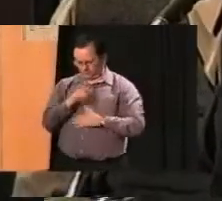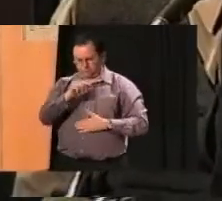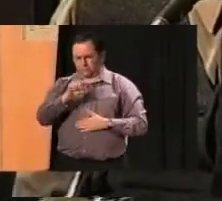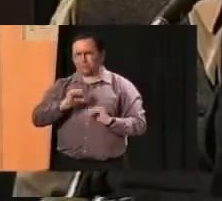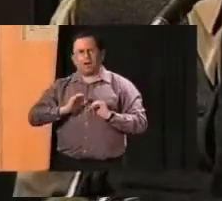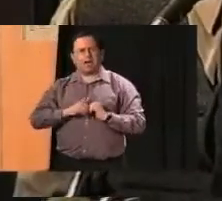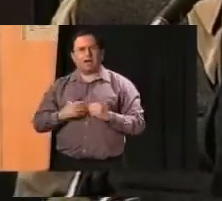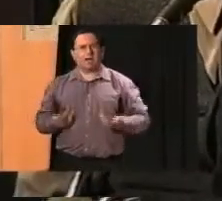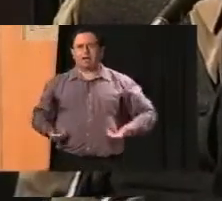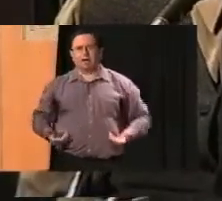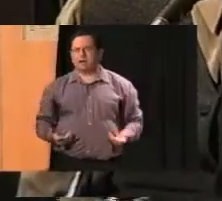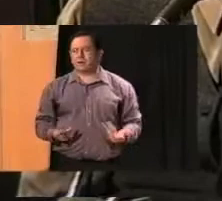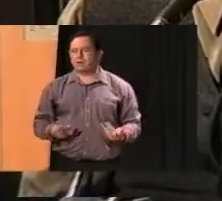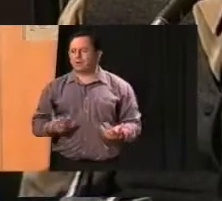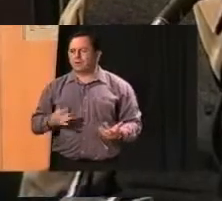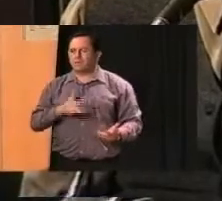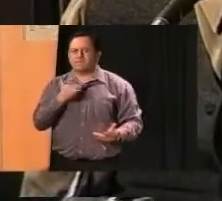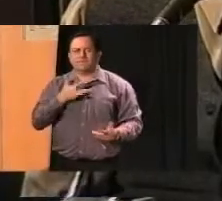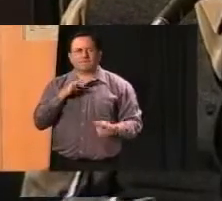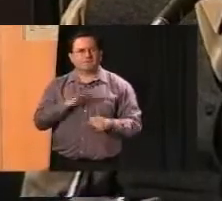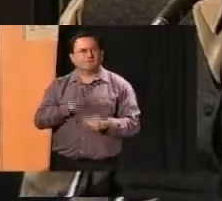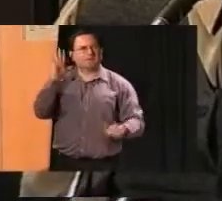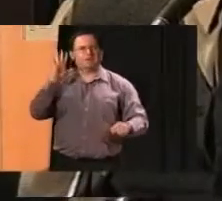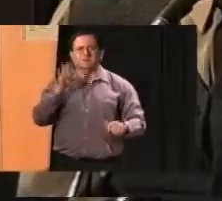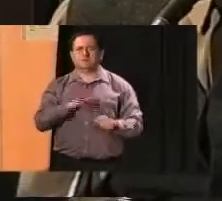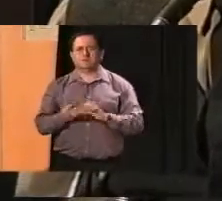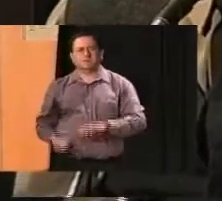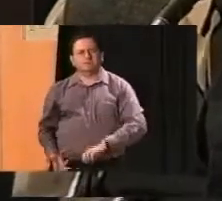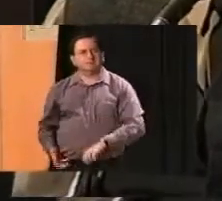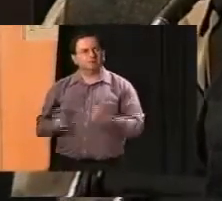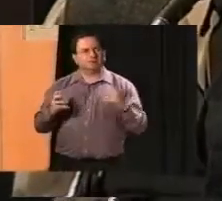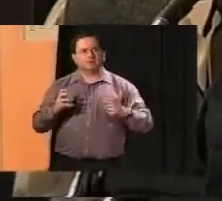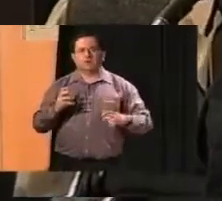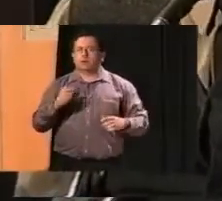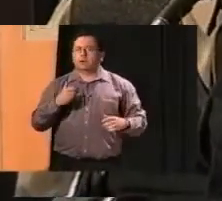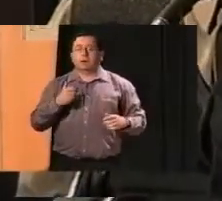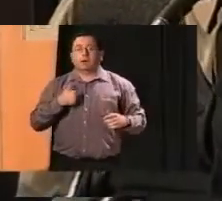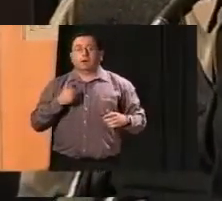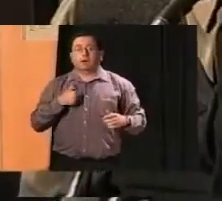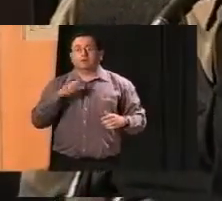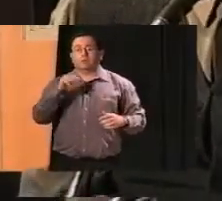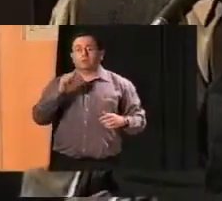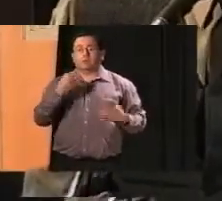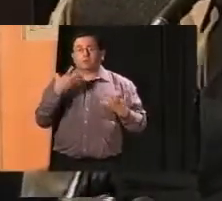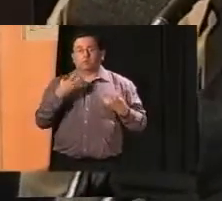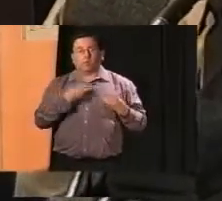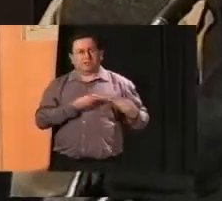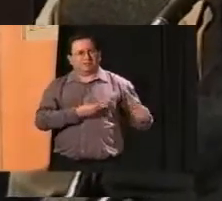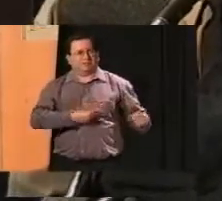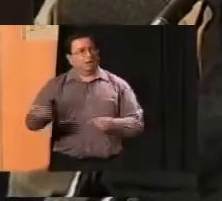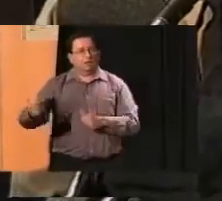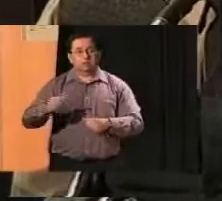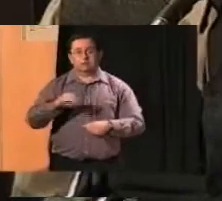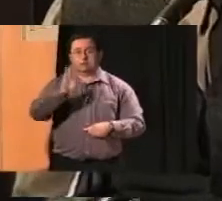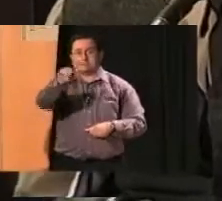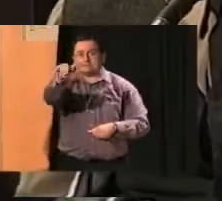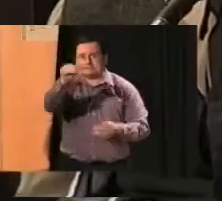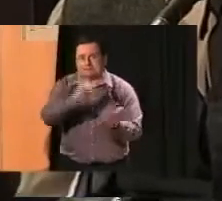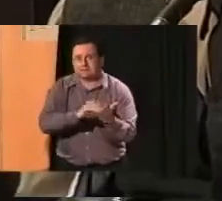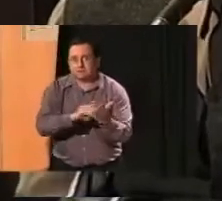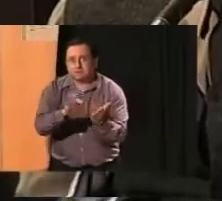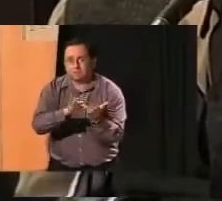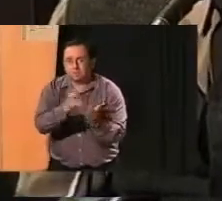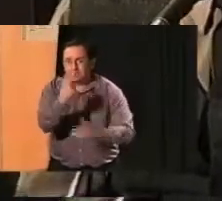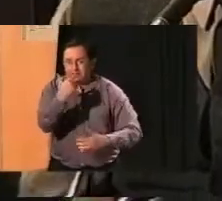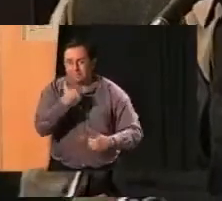and in such strife. I wanted it gone, asked the doctor for a